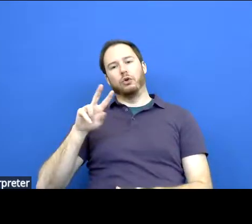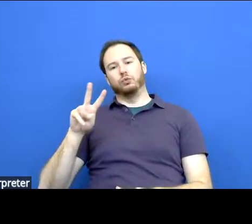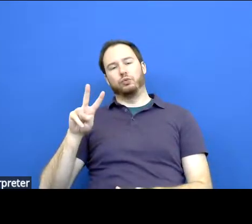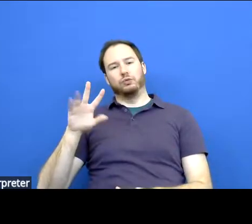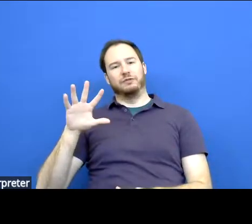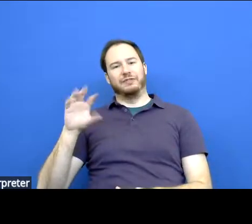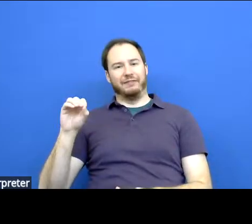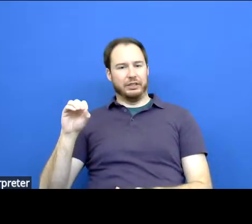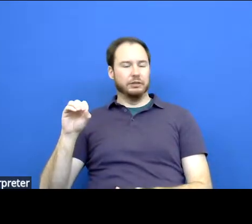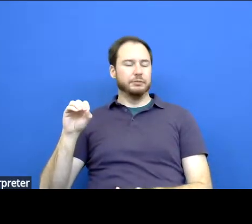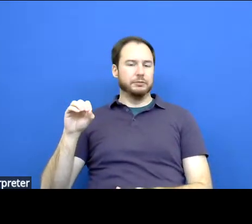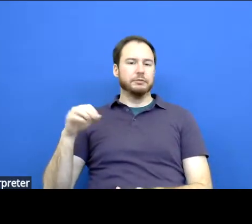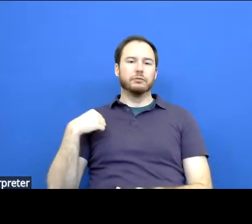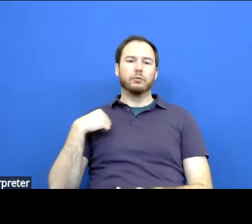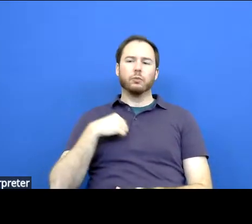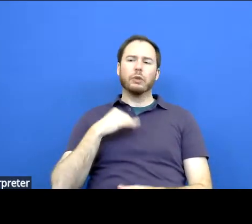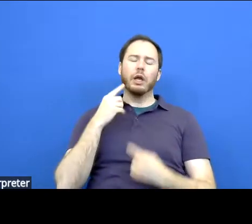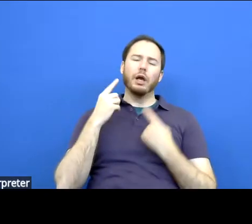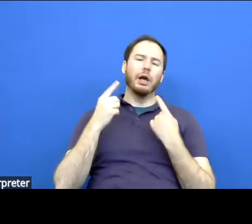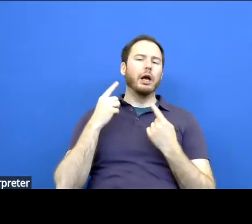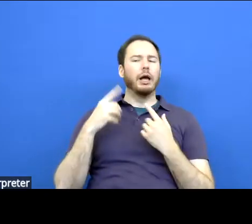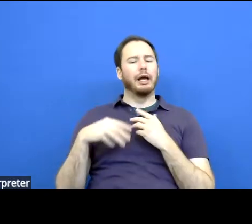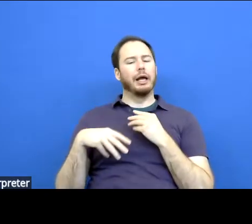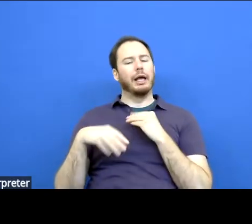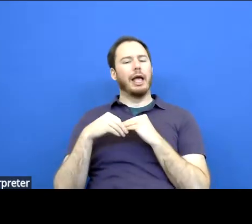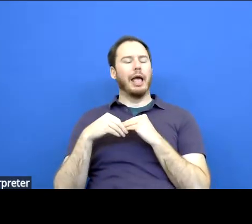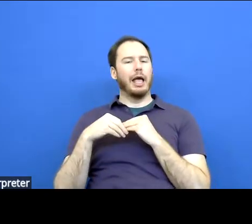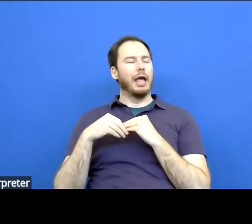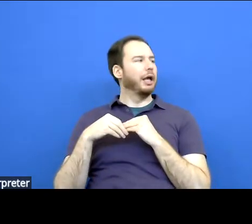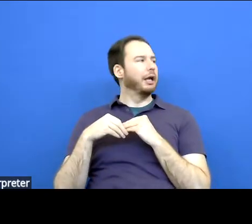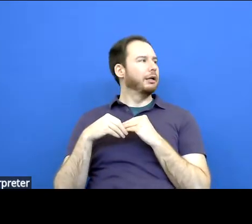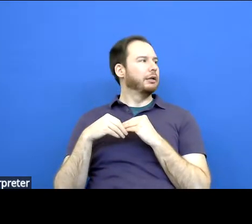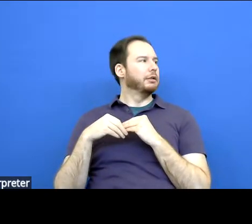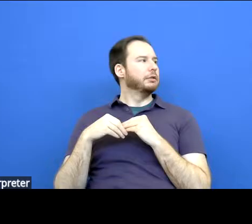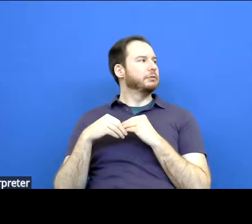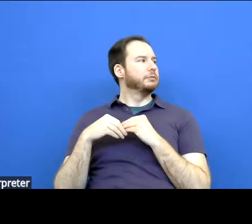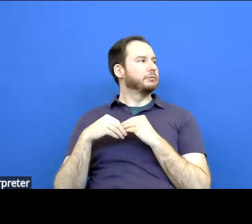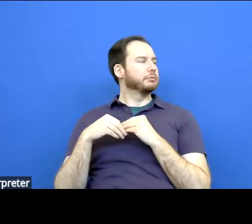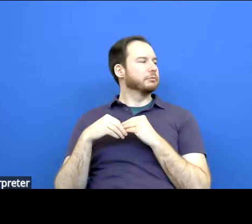R215. We were talking about possibly putting the lower